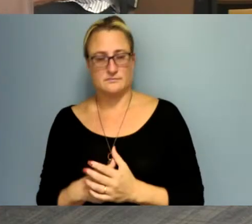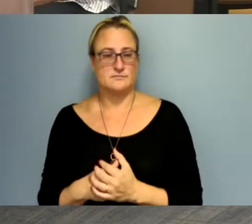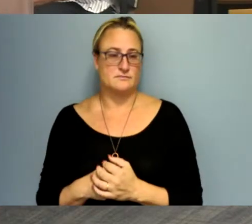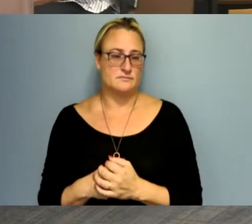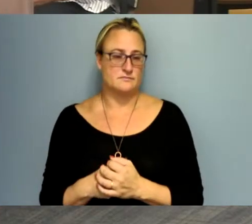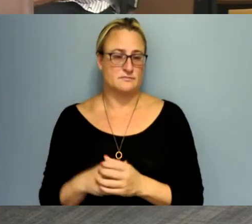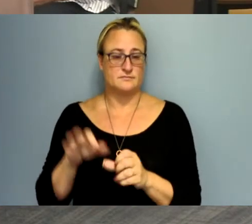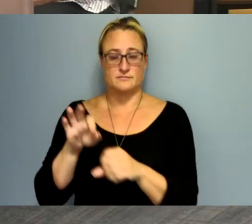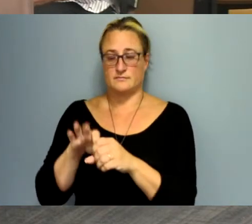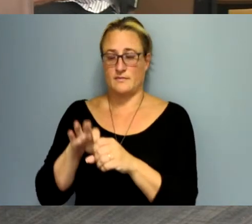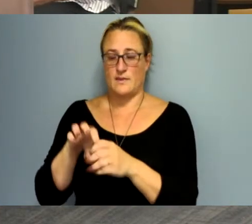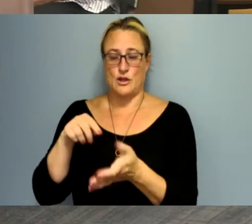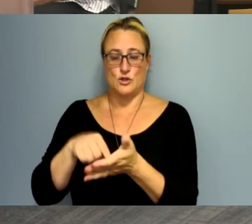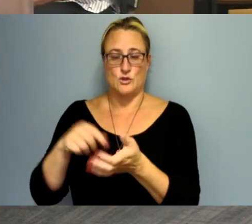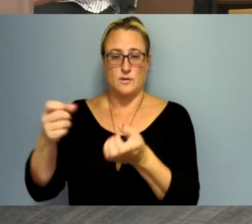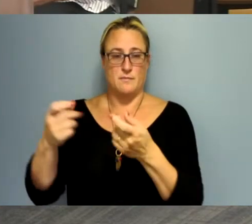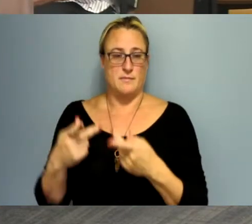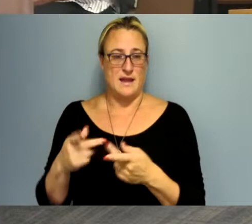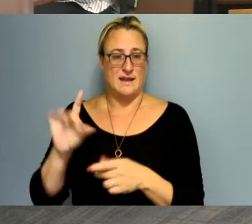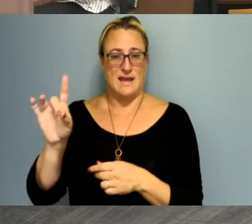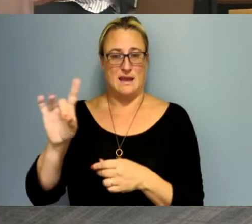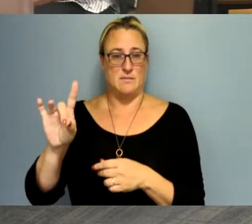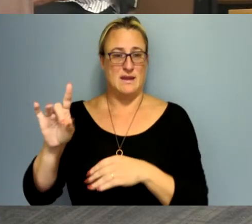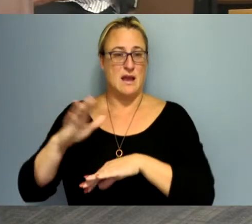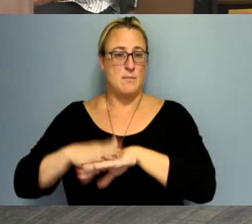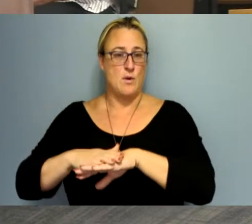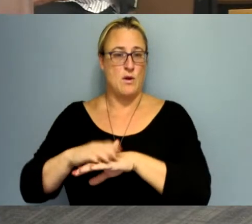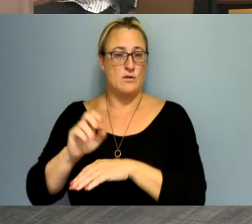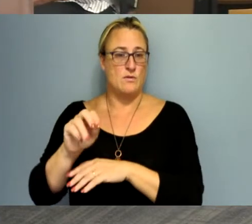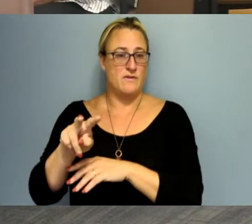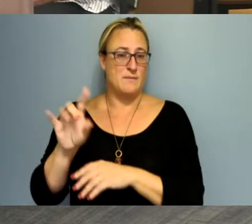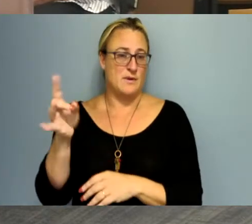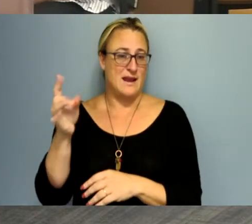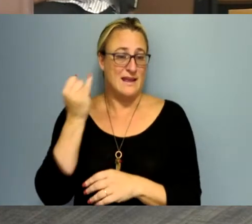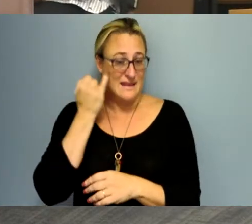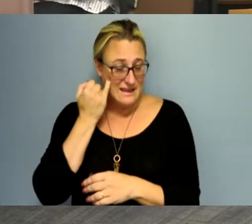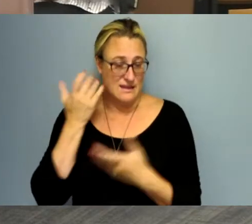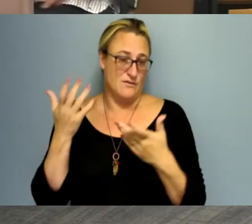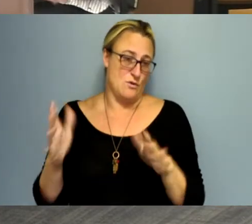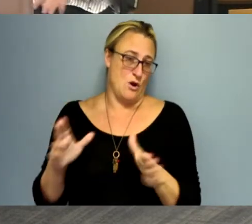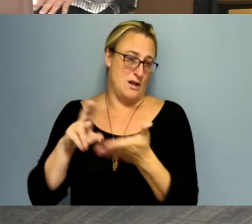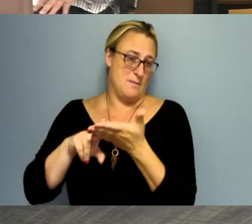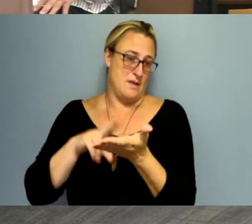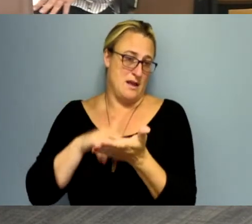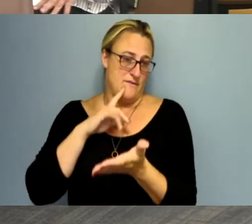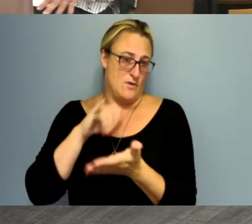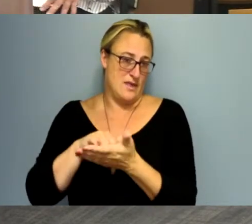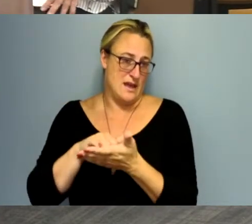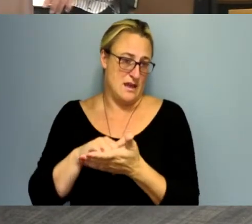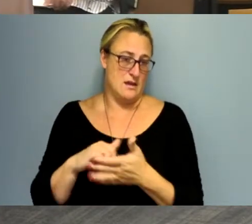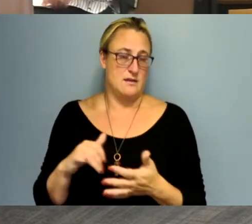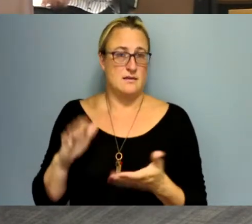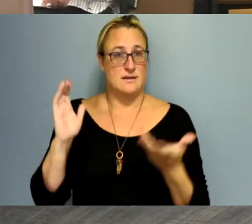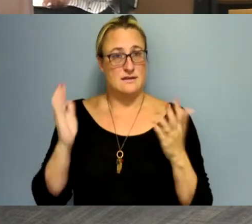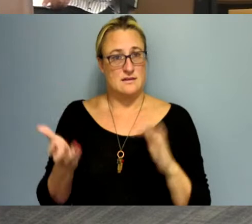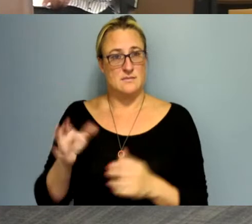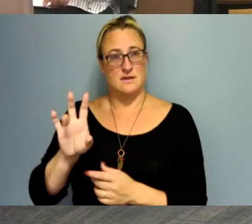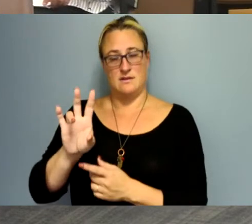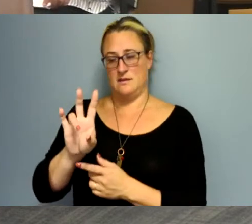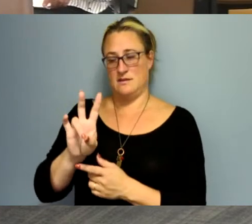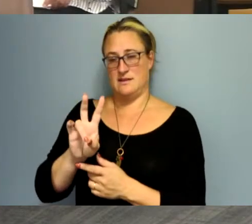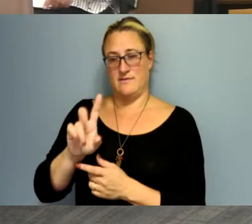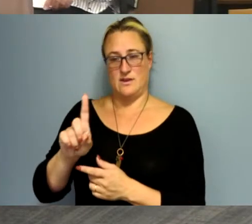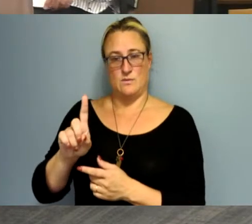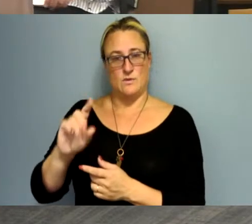Ballots are due back by 8 p.m. on November 8th for anyone that's applied. Again, I gave the numbers. We have 71%